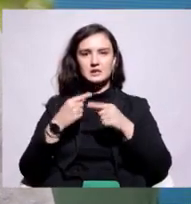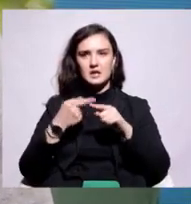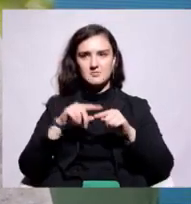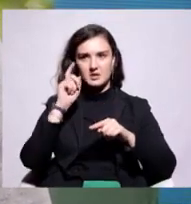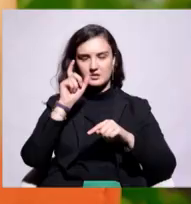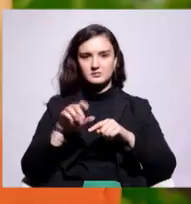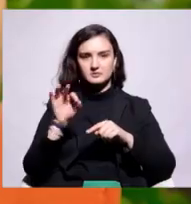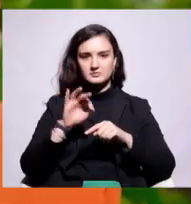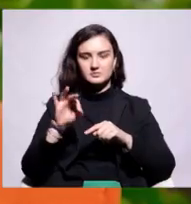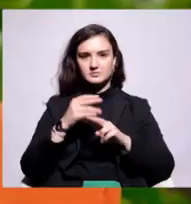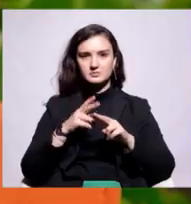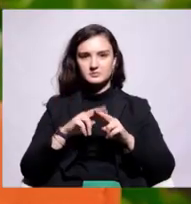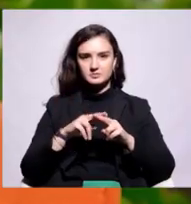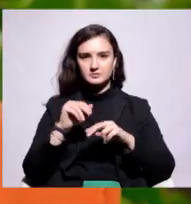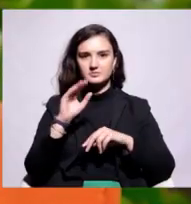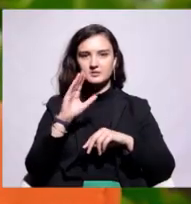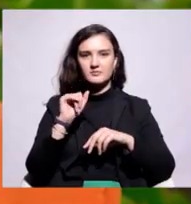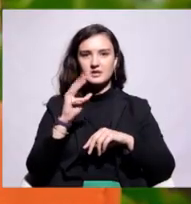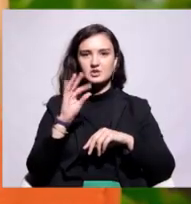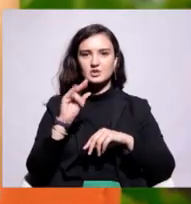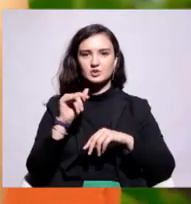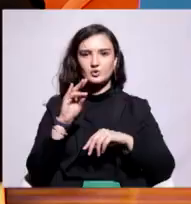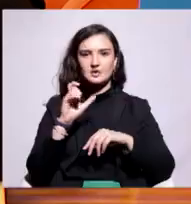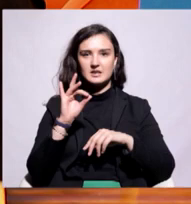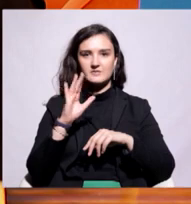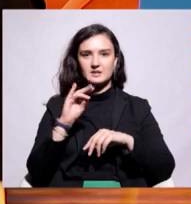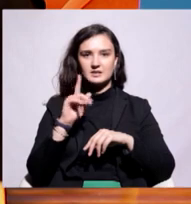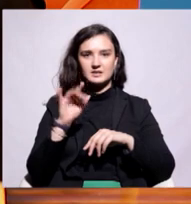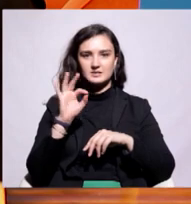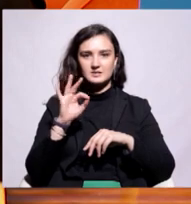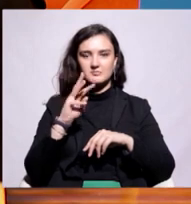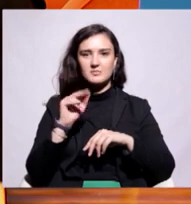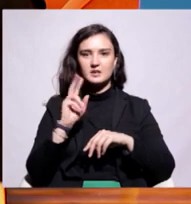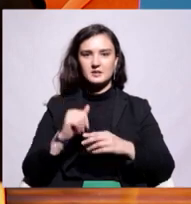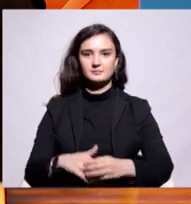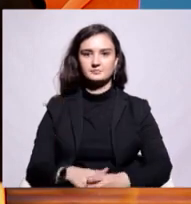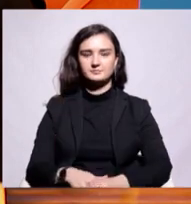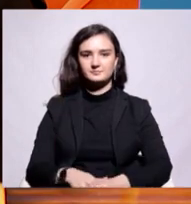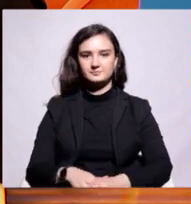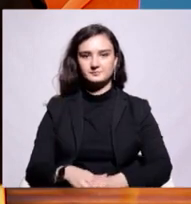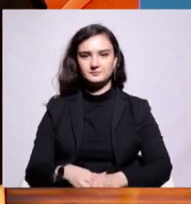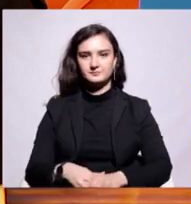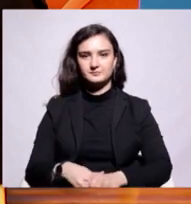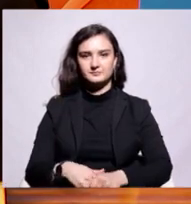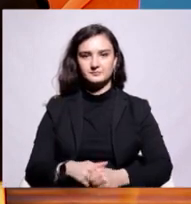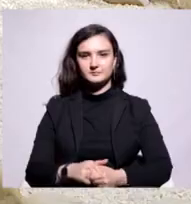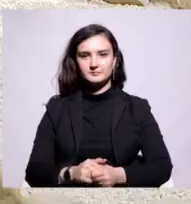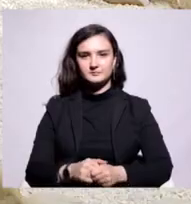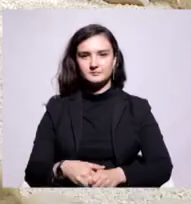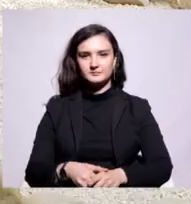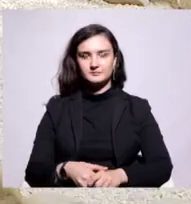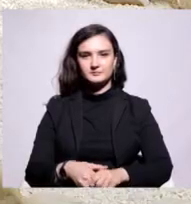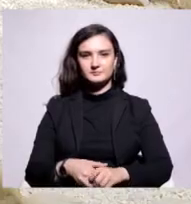Man. By Washington Irving. Now Maka, this term has become an idiom